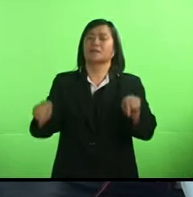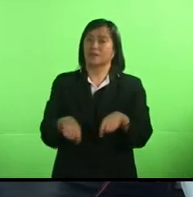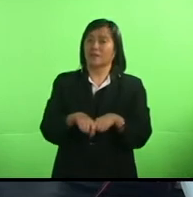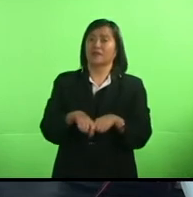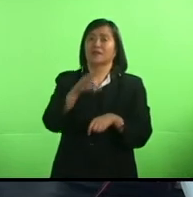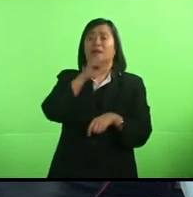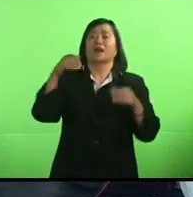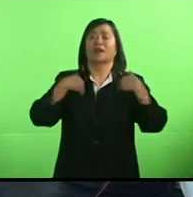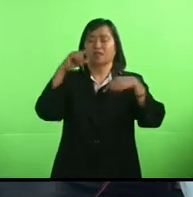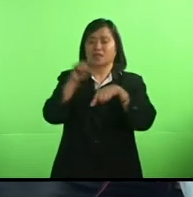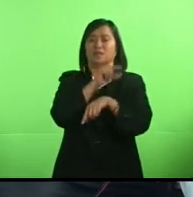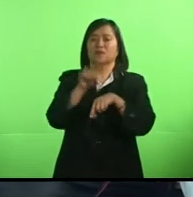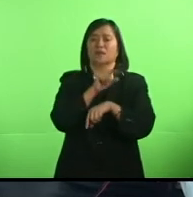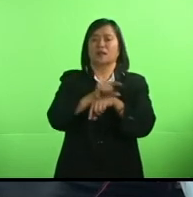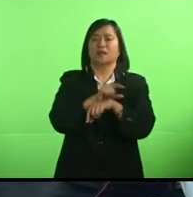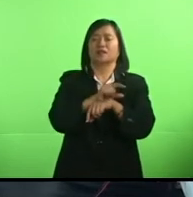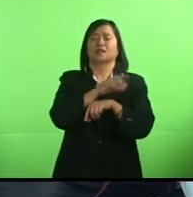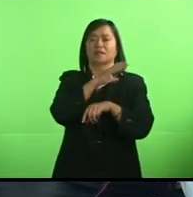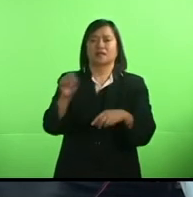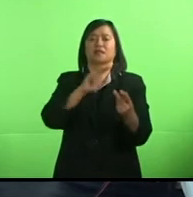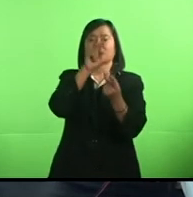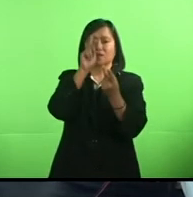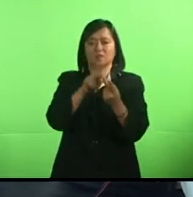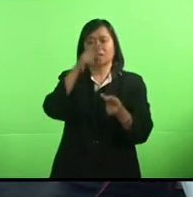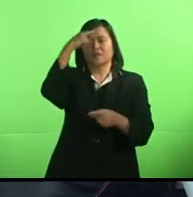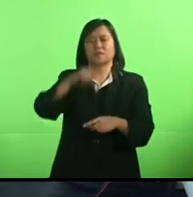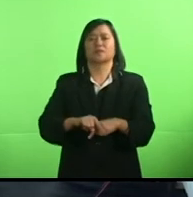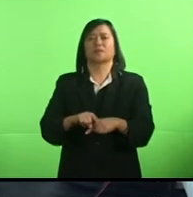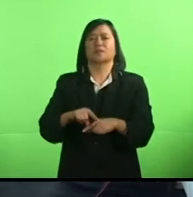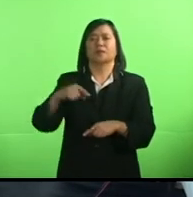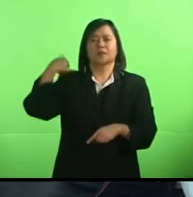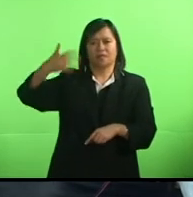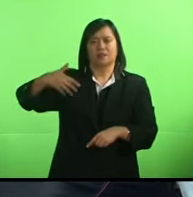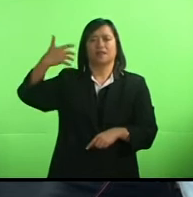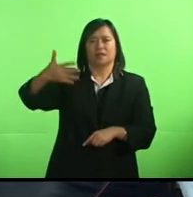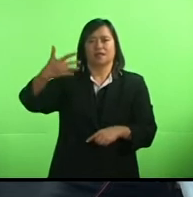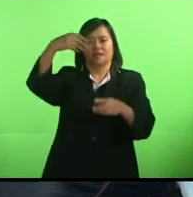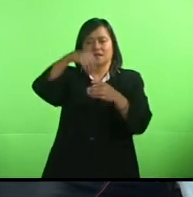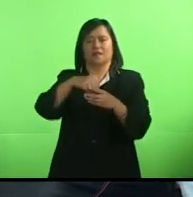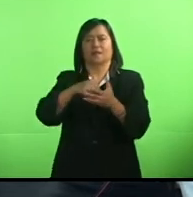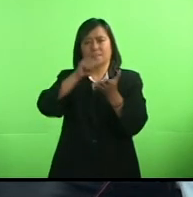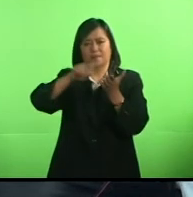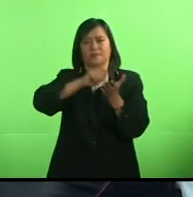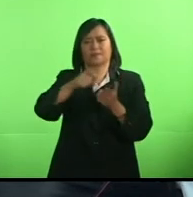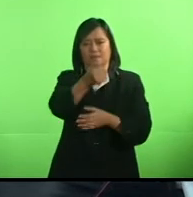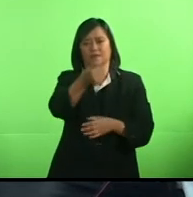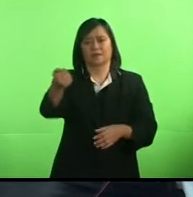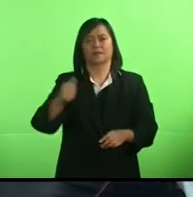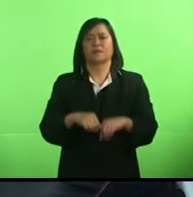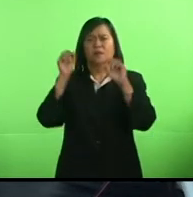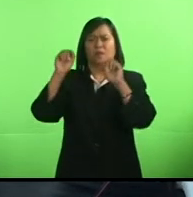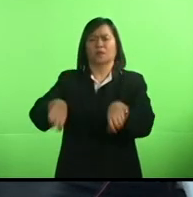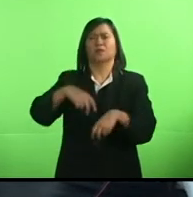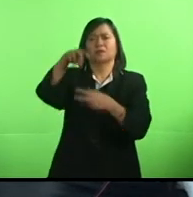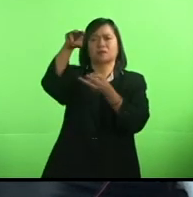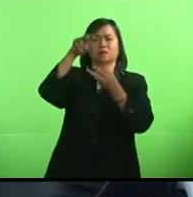in what you write. As long as it's relevant, then it's salient and relevant, it is. Okay? So you can take